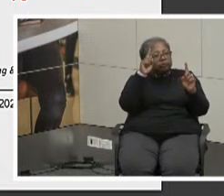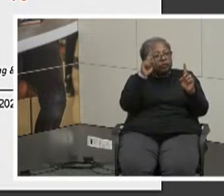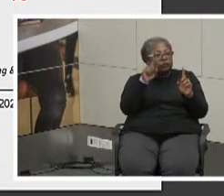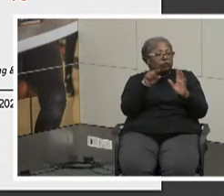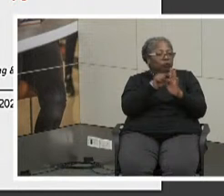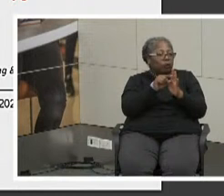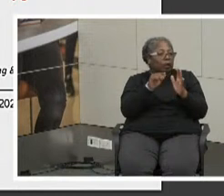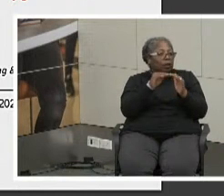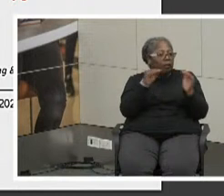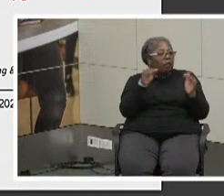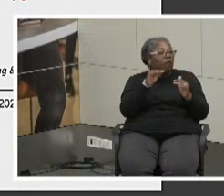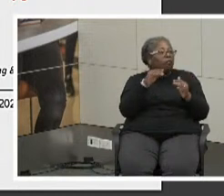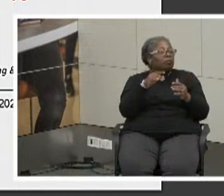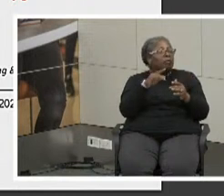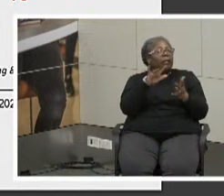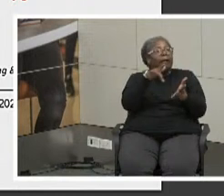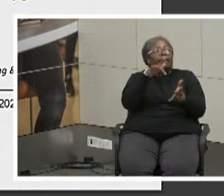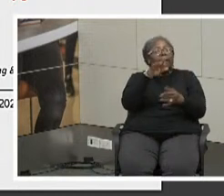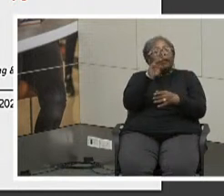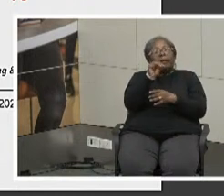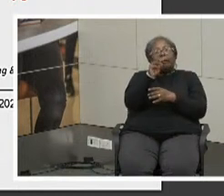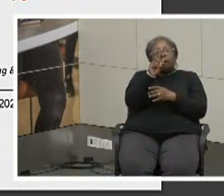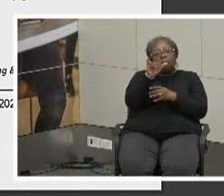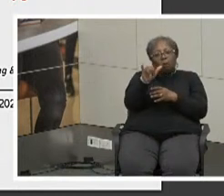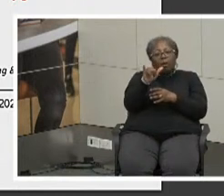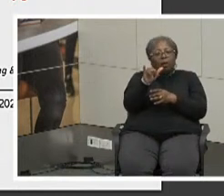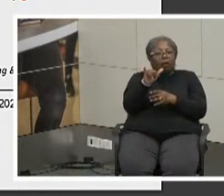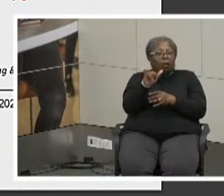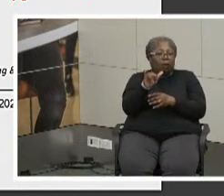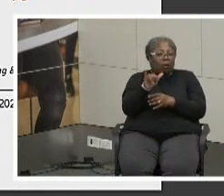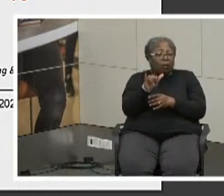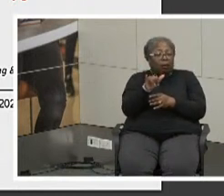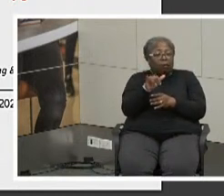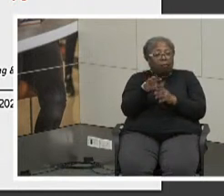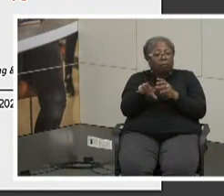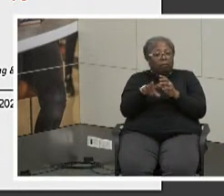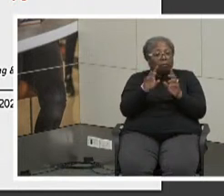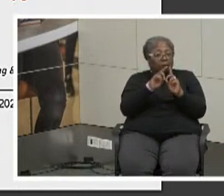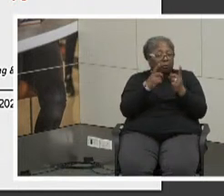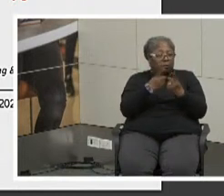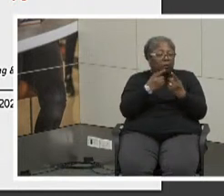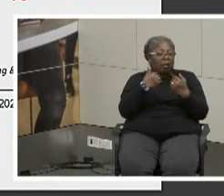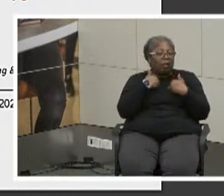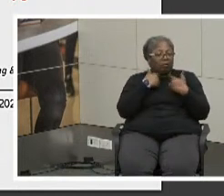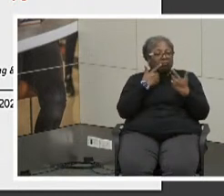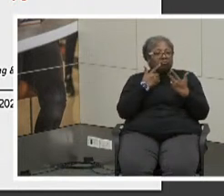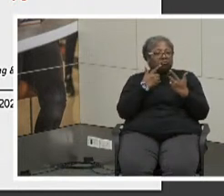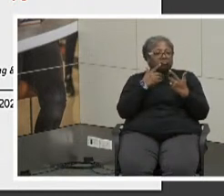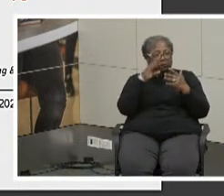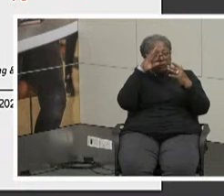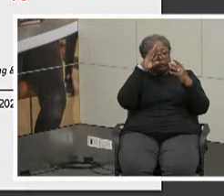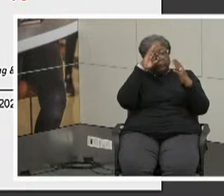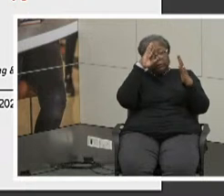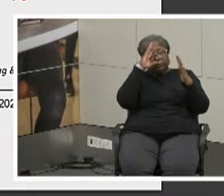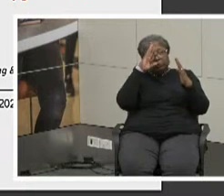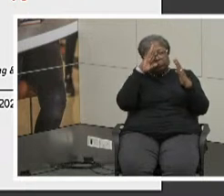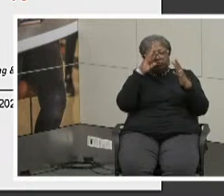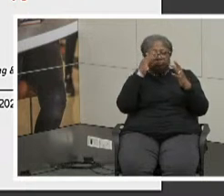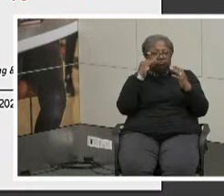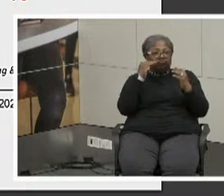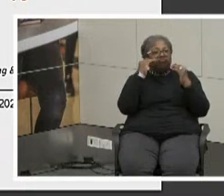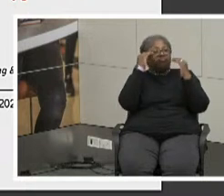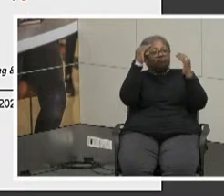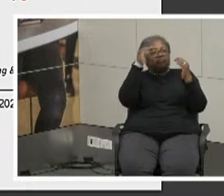grade level at the middle of the Year report as a district we have high expectations for all of our St